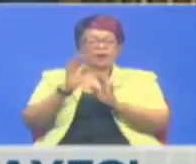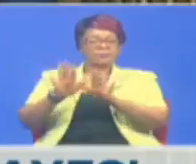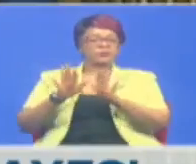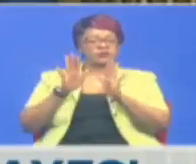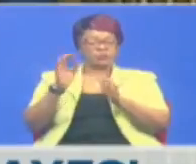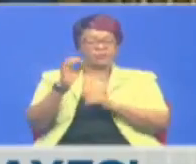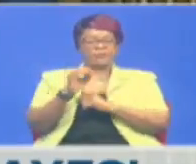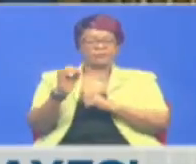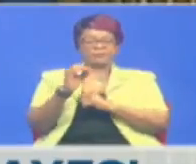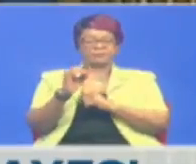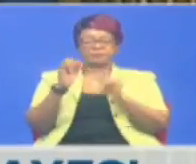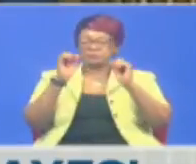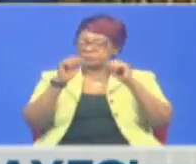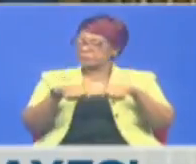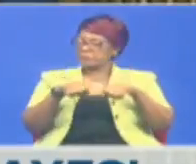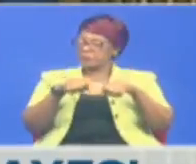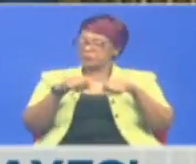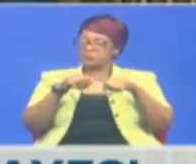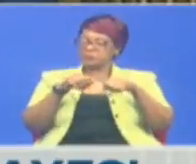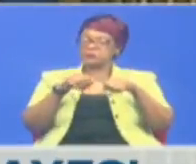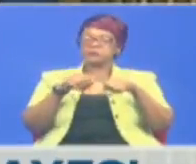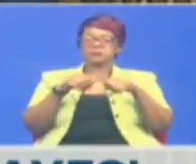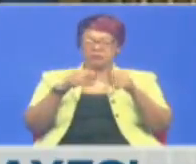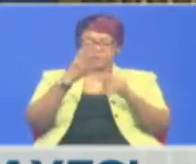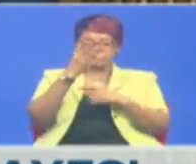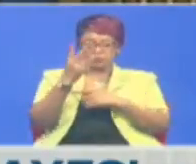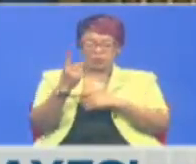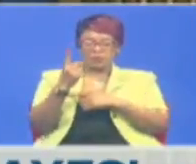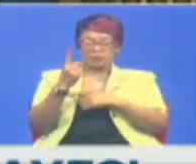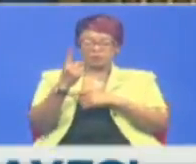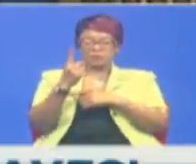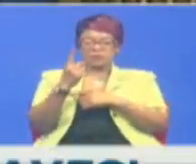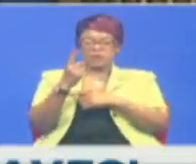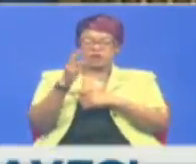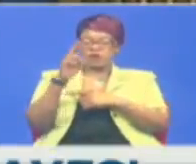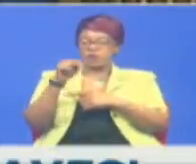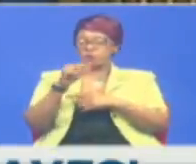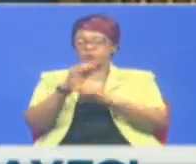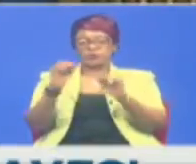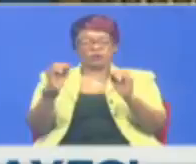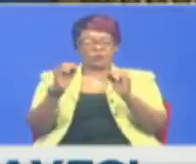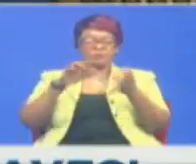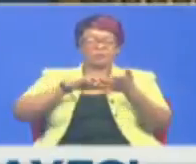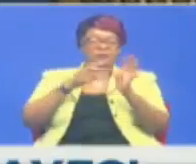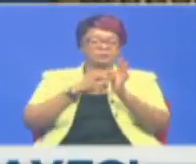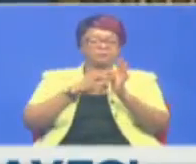Nays, zero. Ayes, 41. The ayes have it.